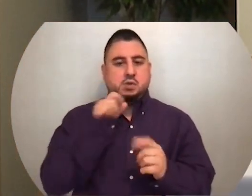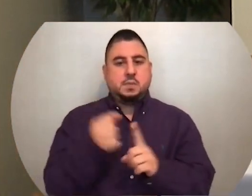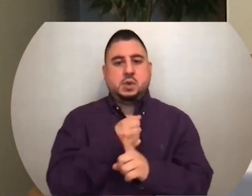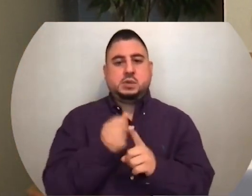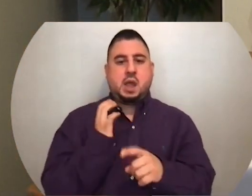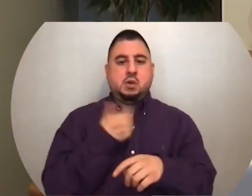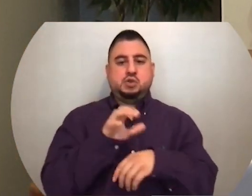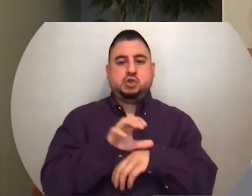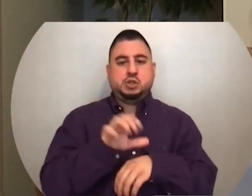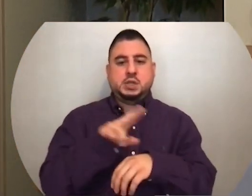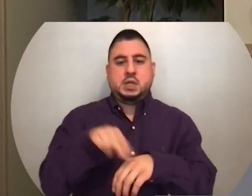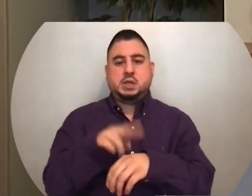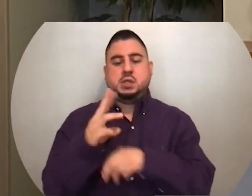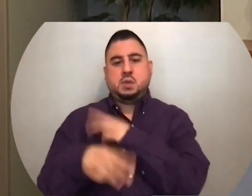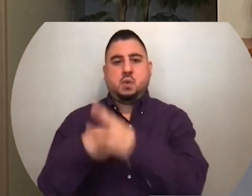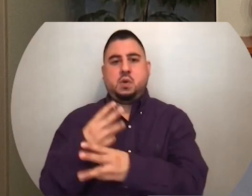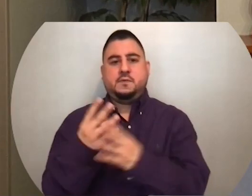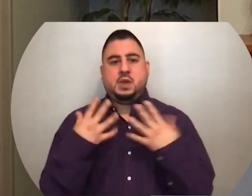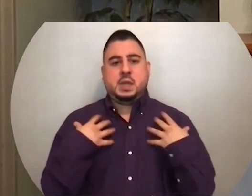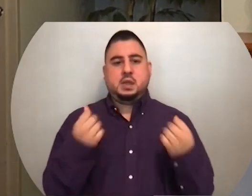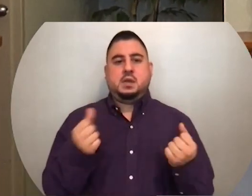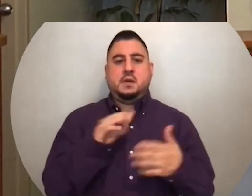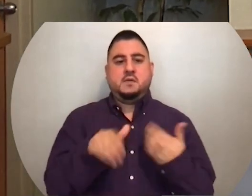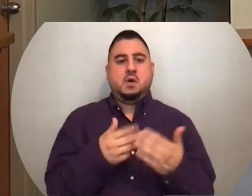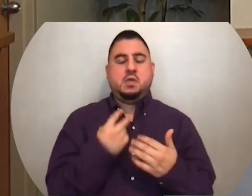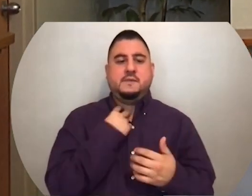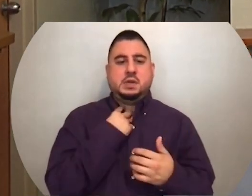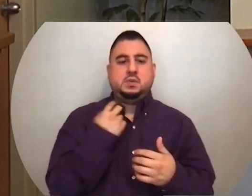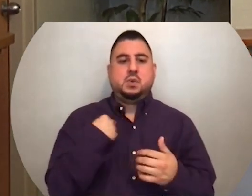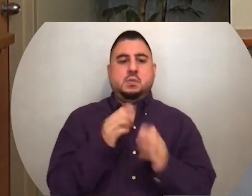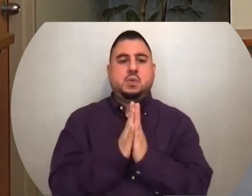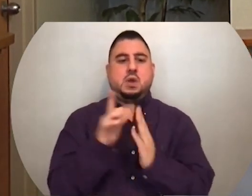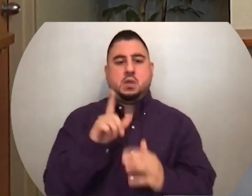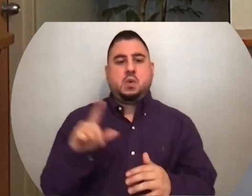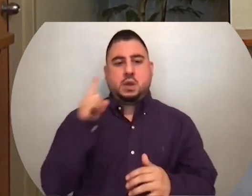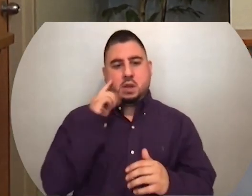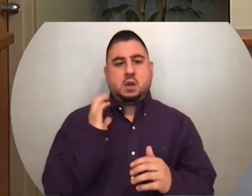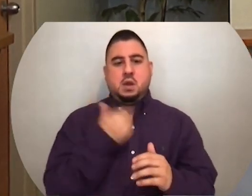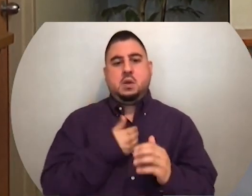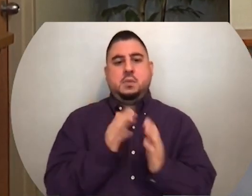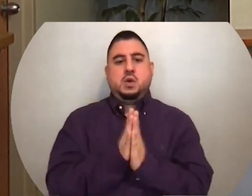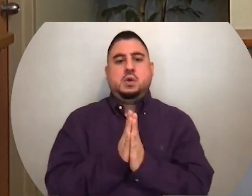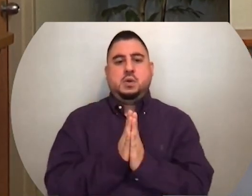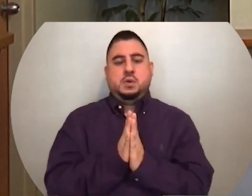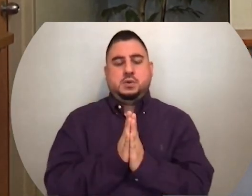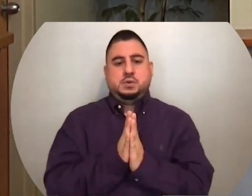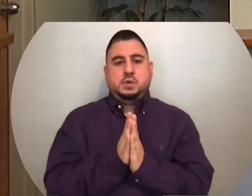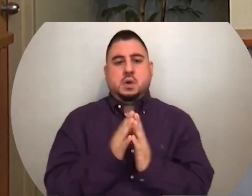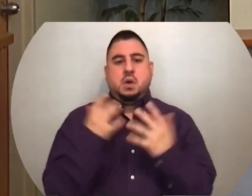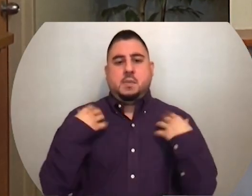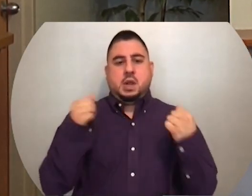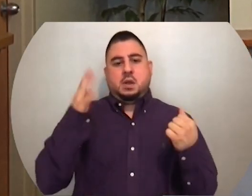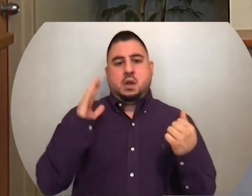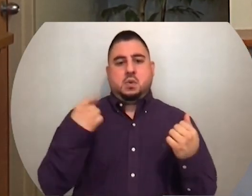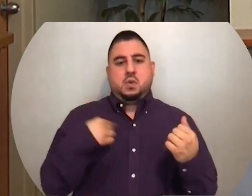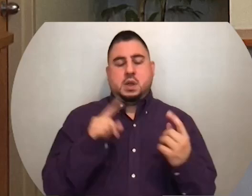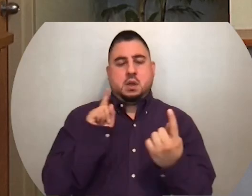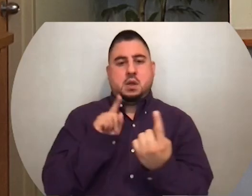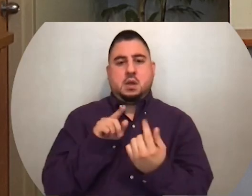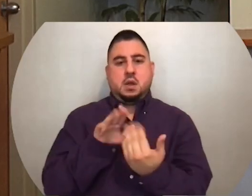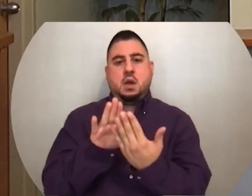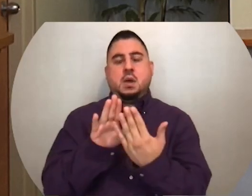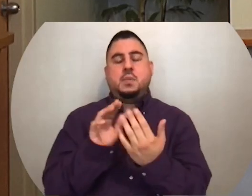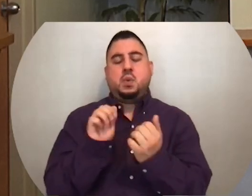our nation, and the world. For the healing of all his victims, we pray to the Lord. Lord, hear our prayers. Almighty God, we come to you today